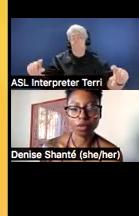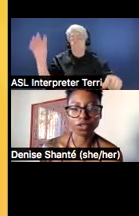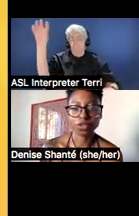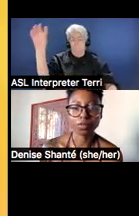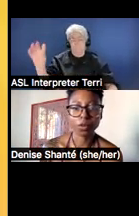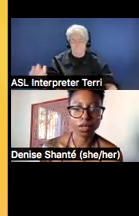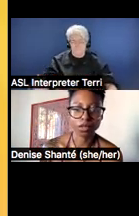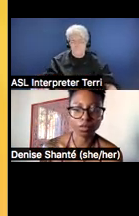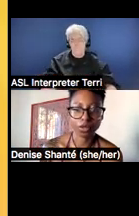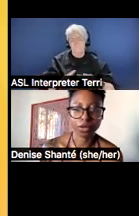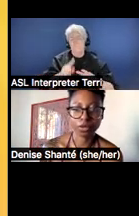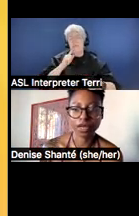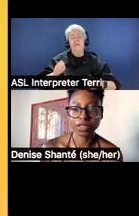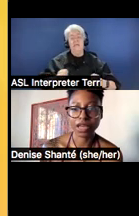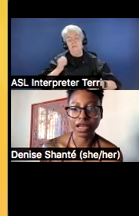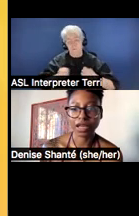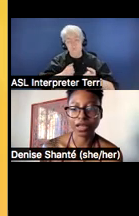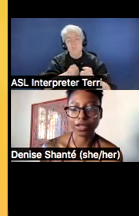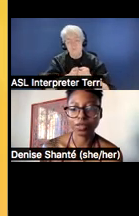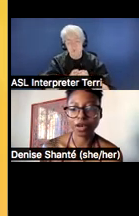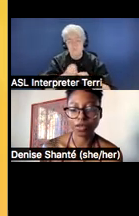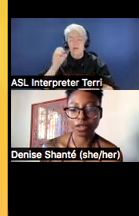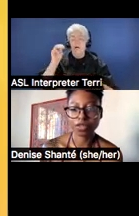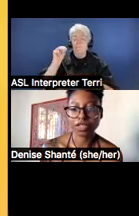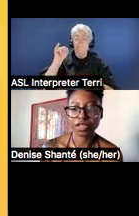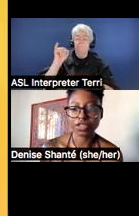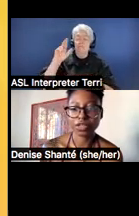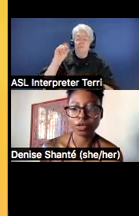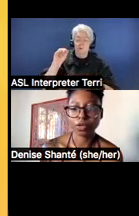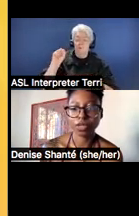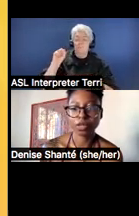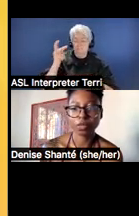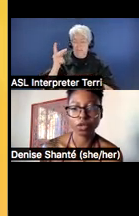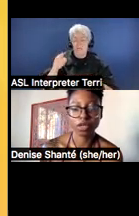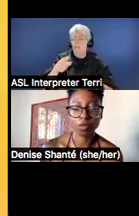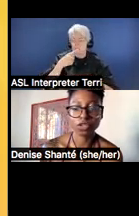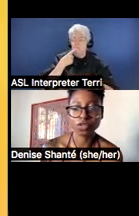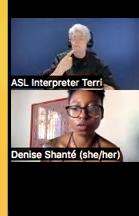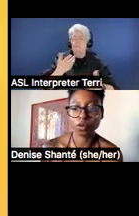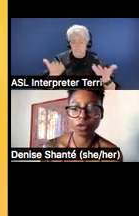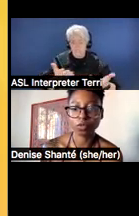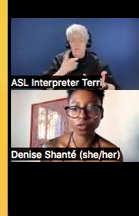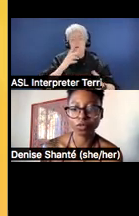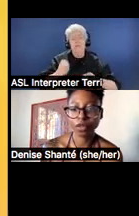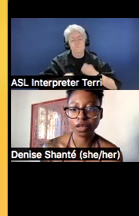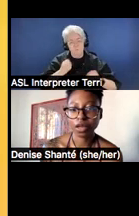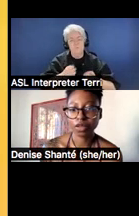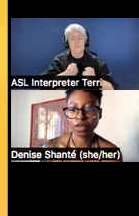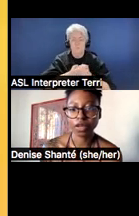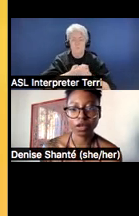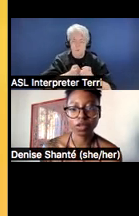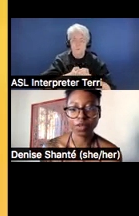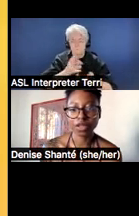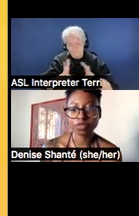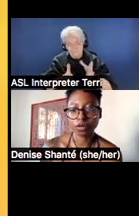We have emotional support. Miro SK is back with us for this session, holding an emotional support role.